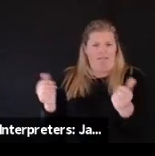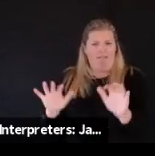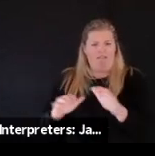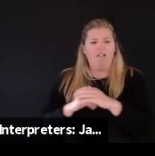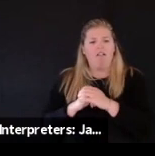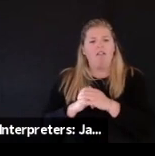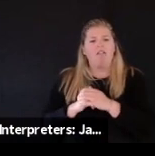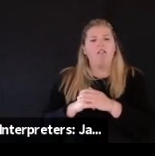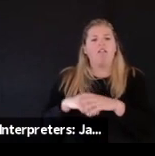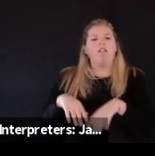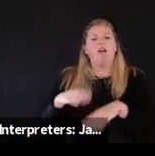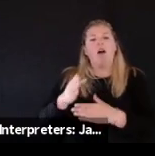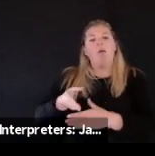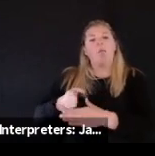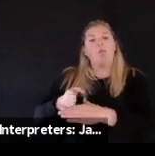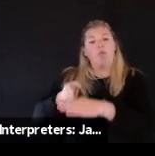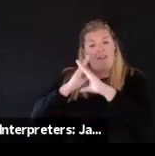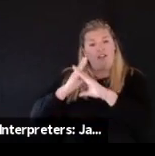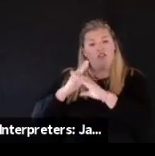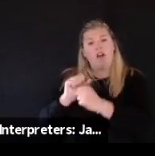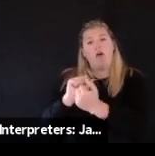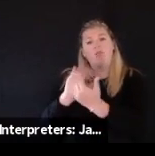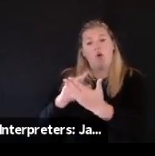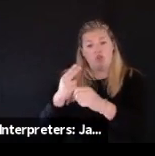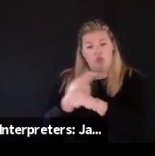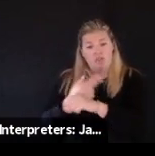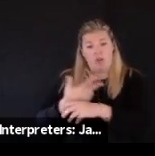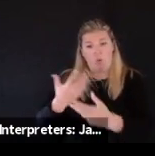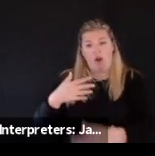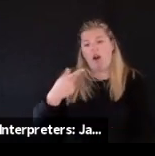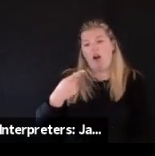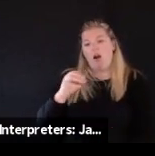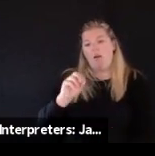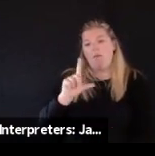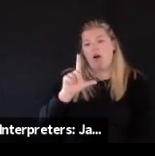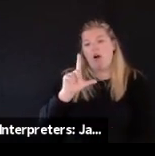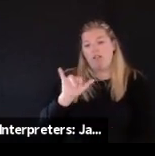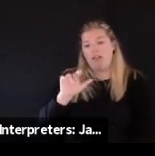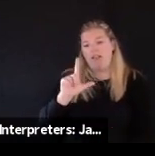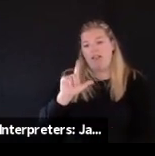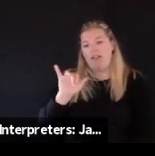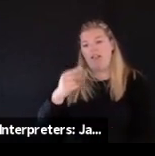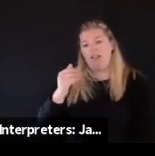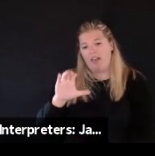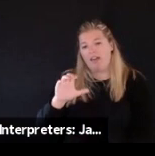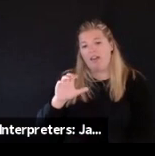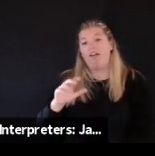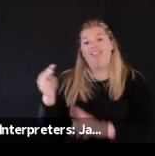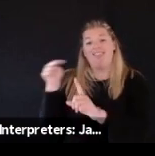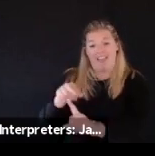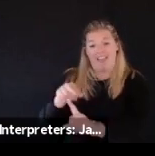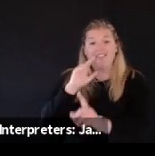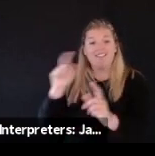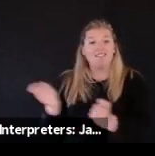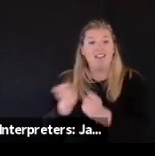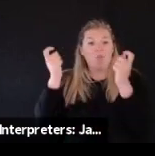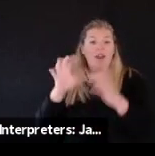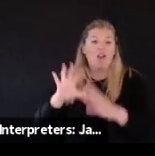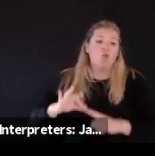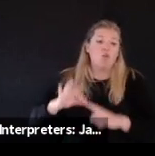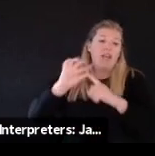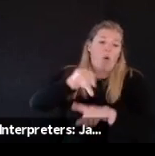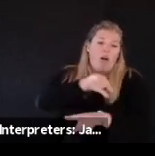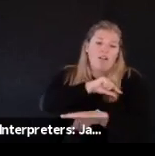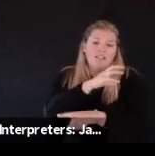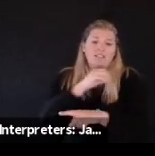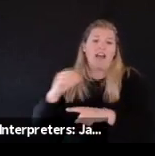Approach prevention with a polythic lens that celebrates unique qualities and creates inclusive spaces. Build collaborative,